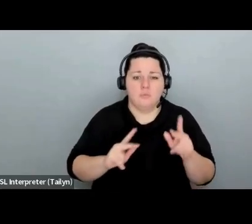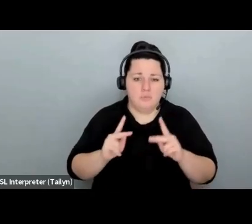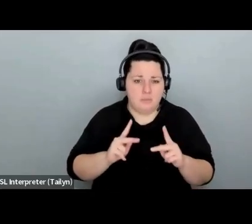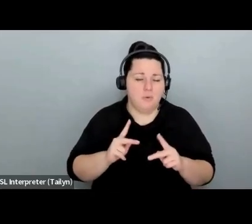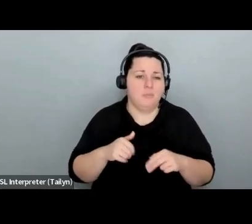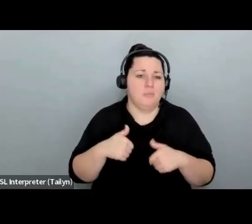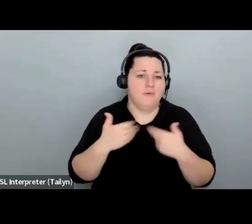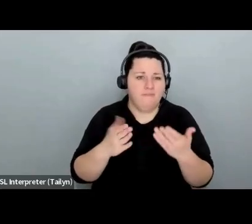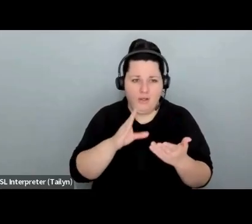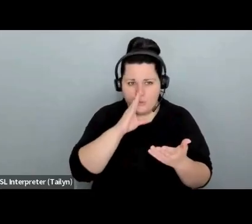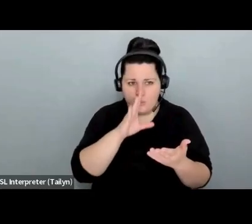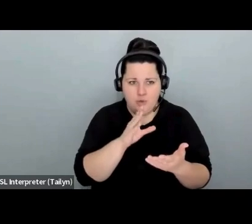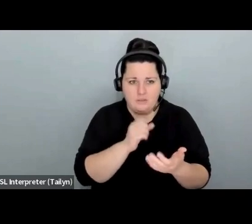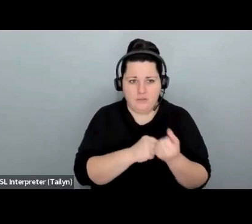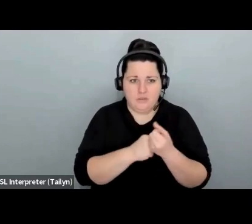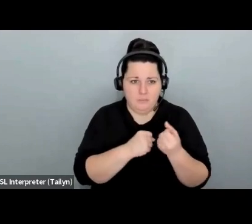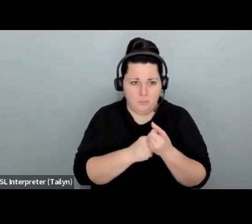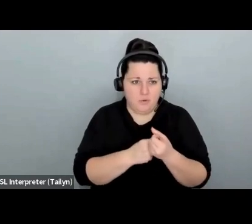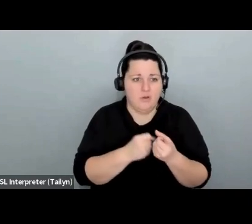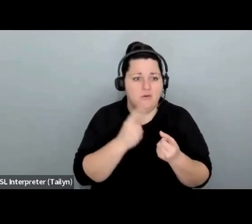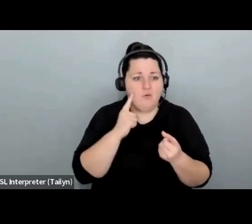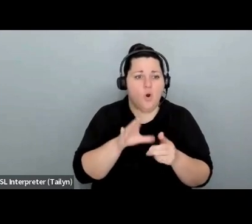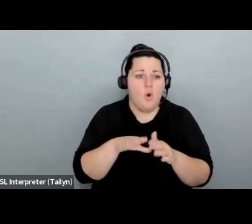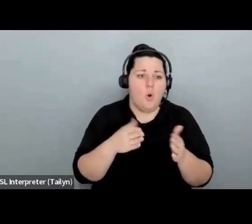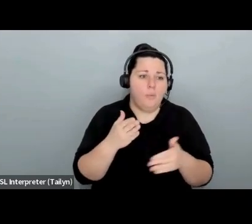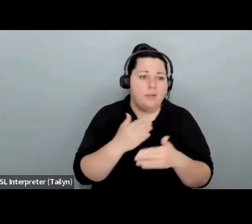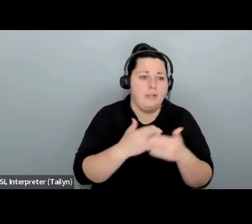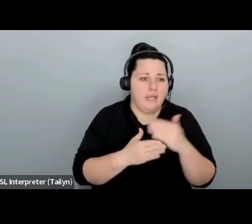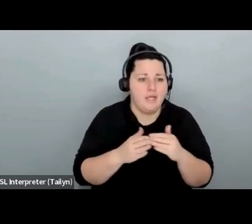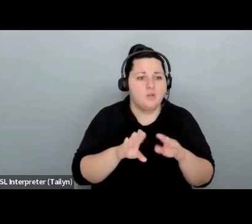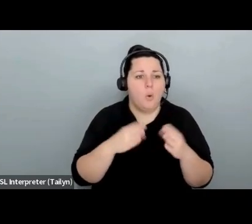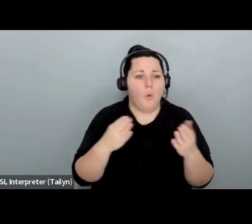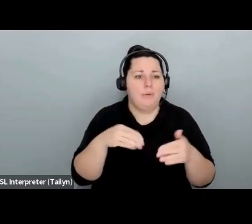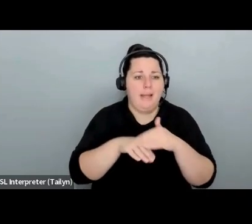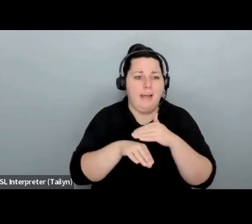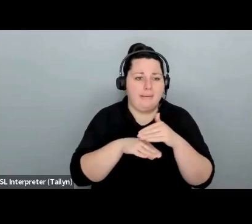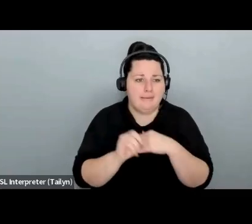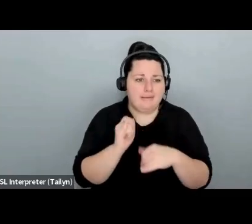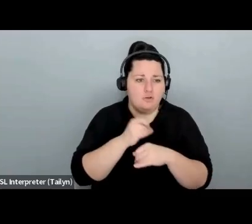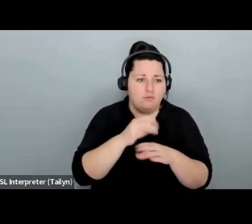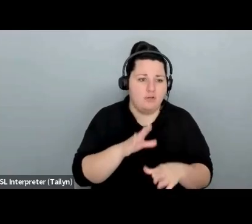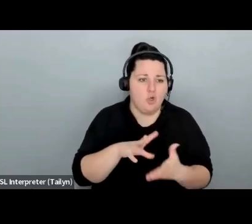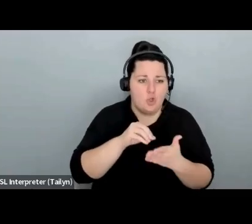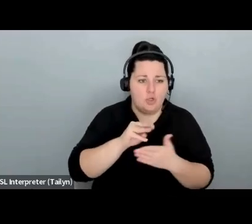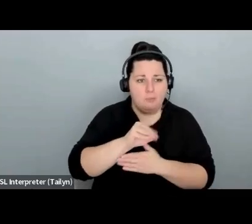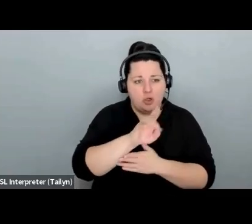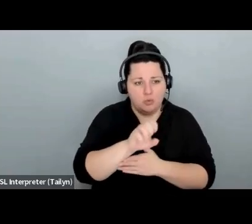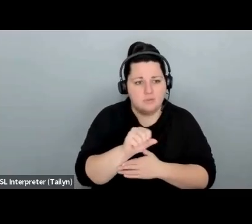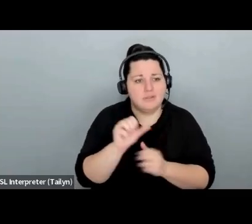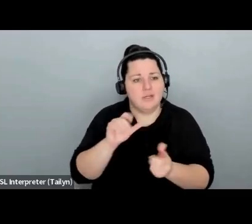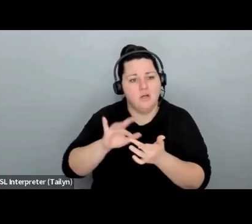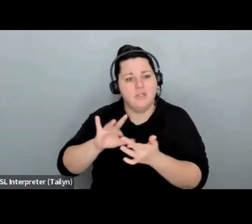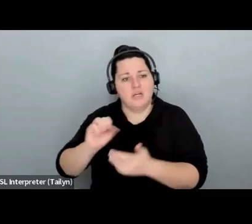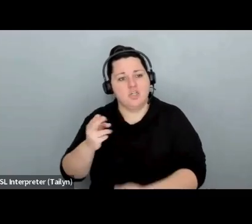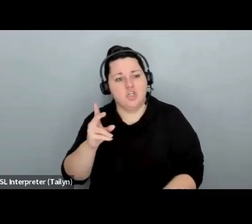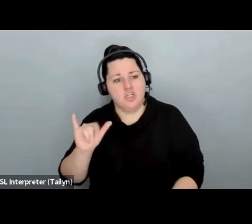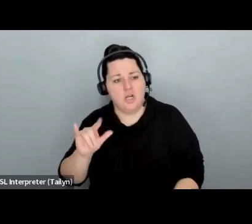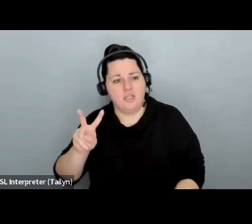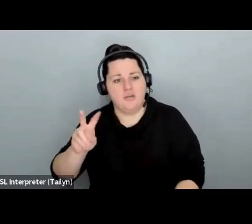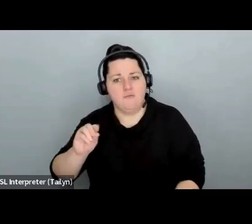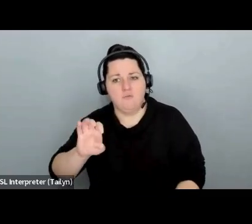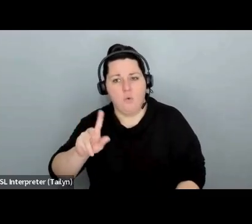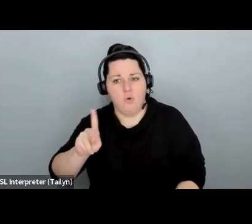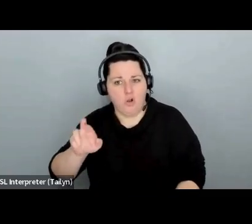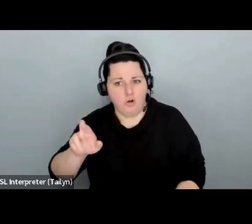to students through their open hands, open access intervener learning modules. You can contact Shelley Volker for information about